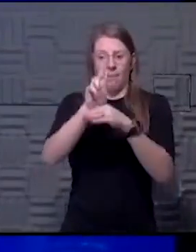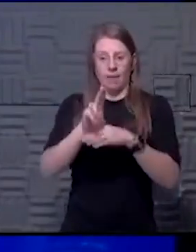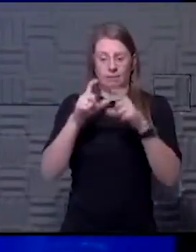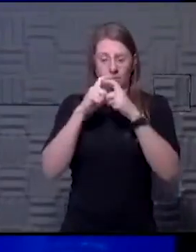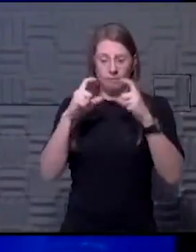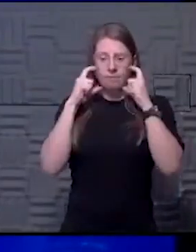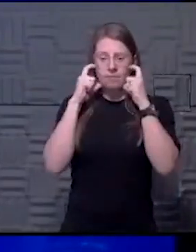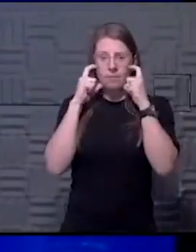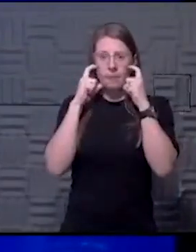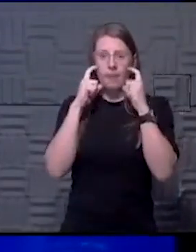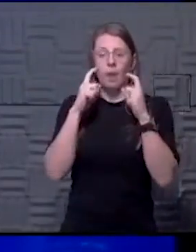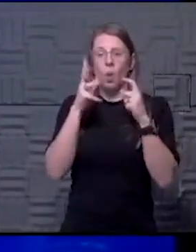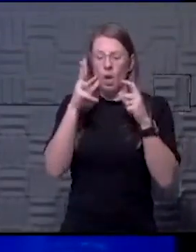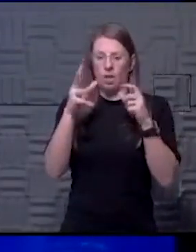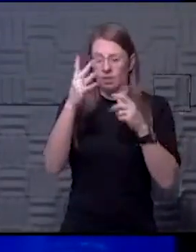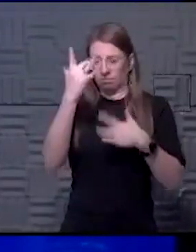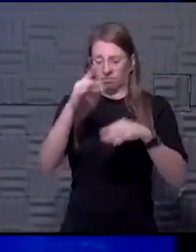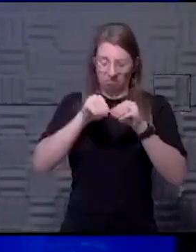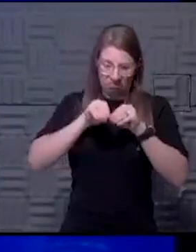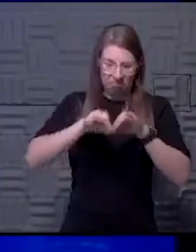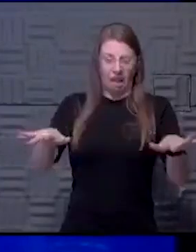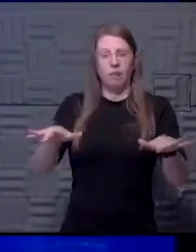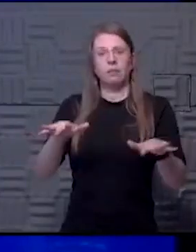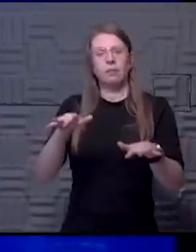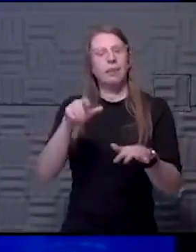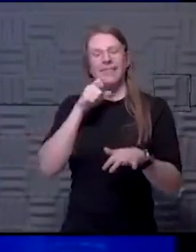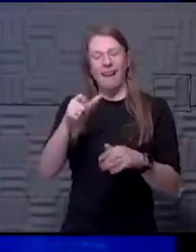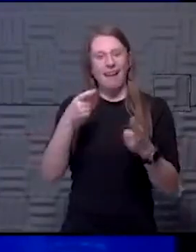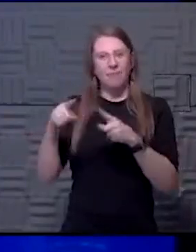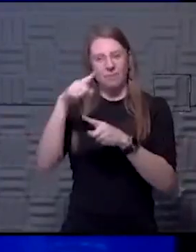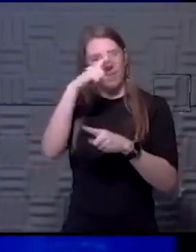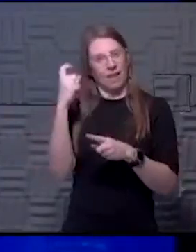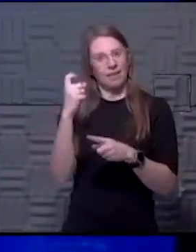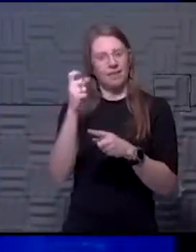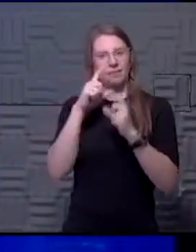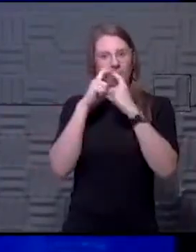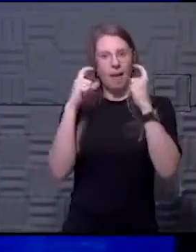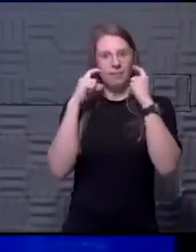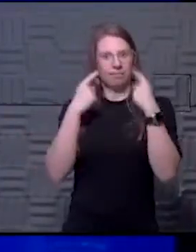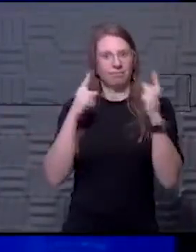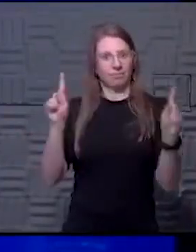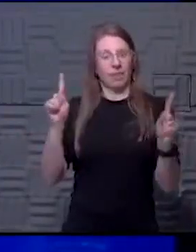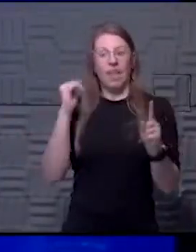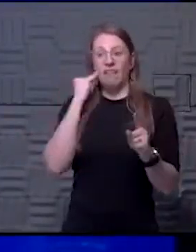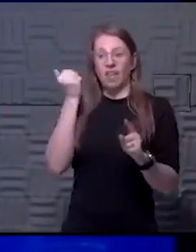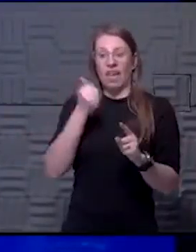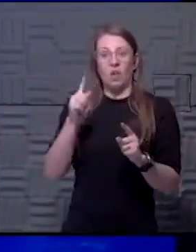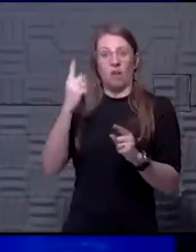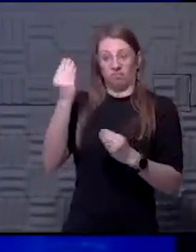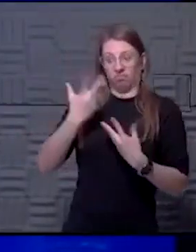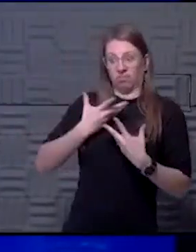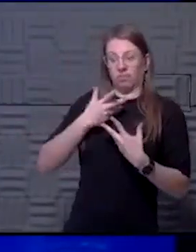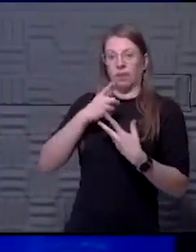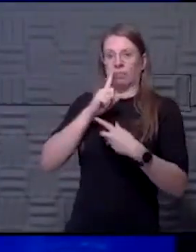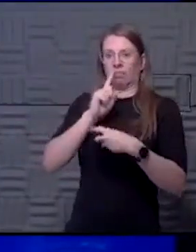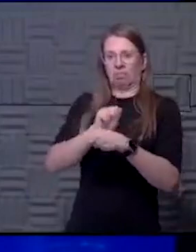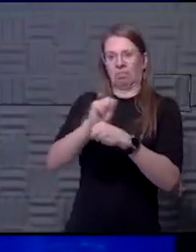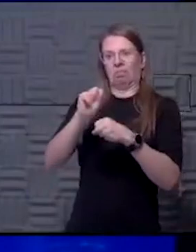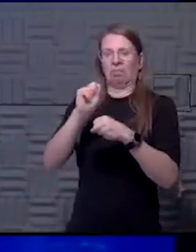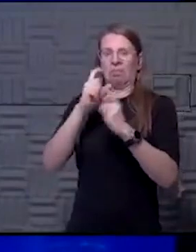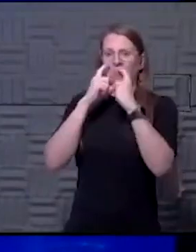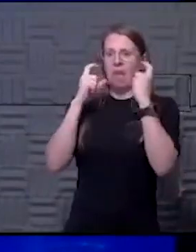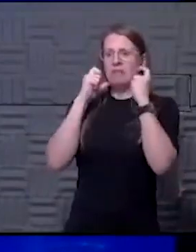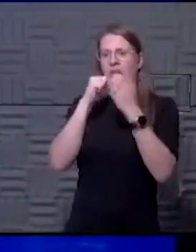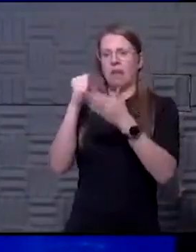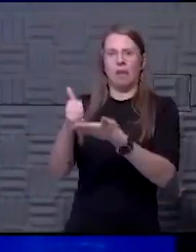super spreader event here. It is not, and it's because masking works. And anybody who tells you that it's not true is not fair